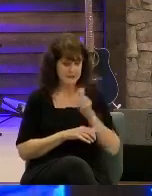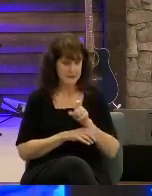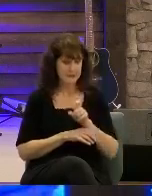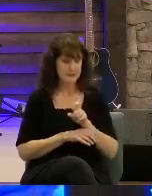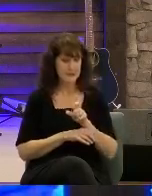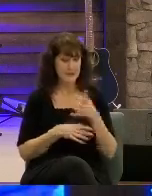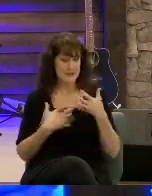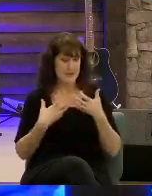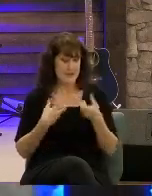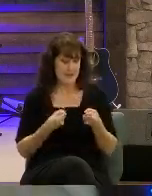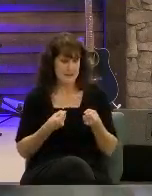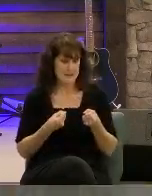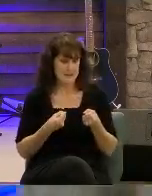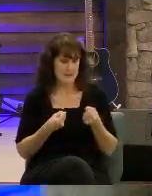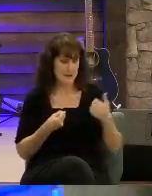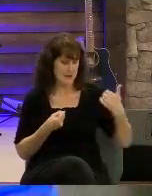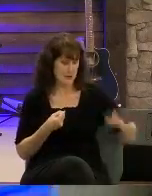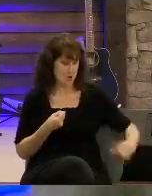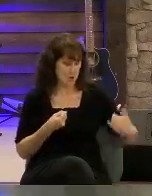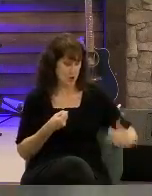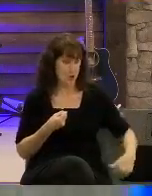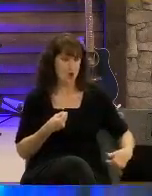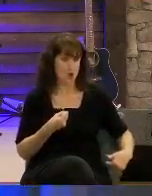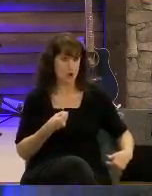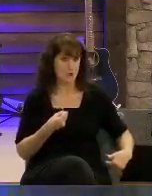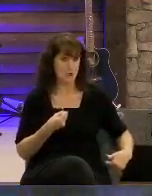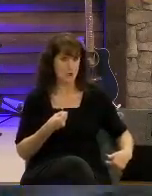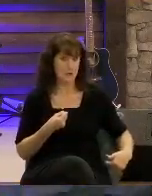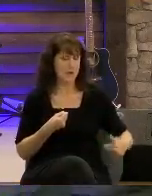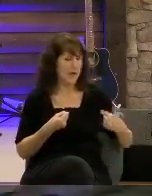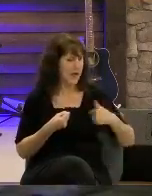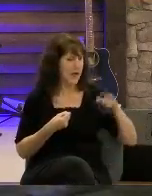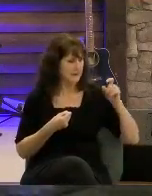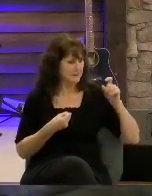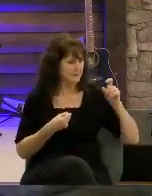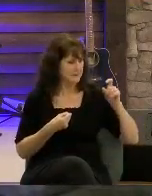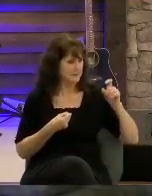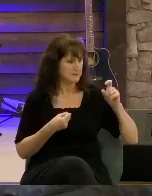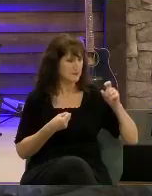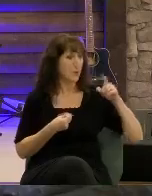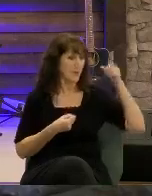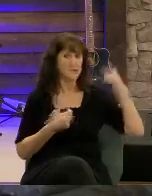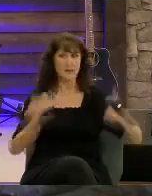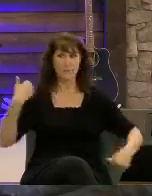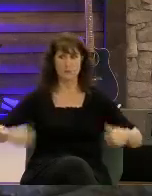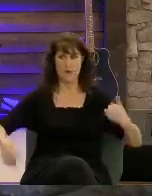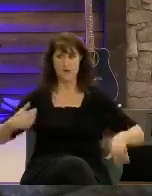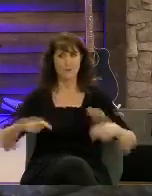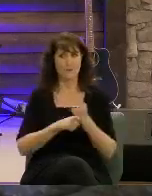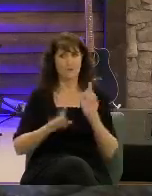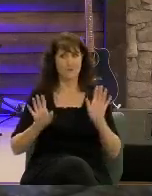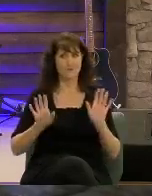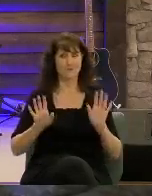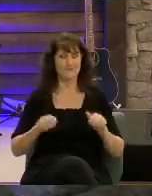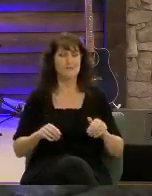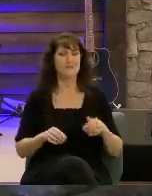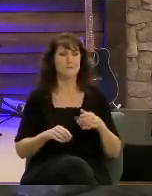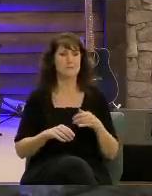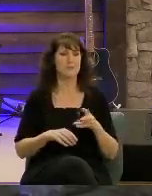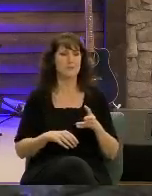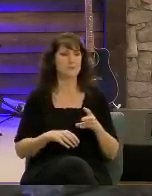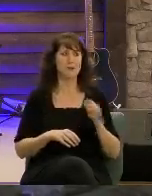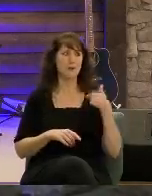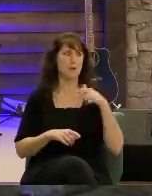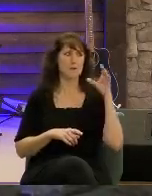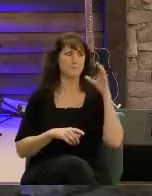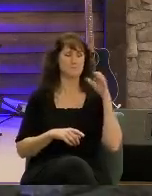If I need healing over here on this side of the cross, okay, I need to know he's on both sides, right? Remember that? Okay, he's on both sides. I don't want to